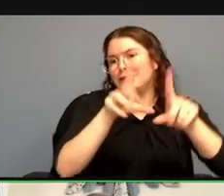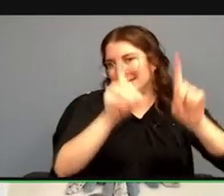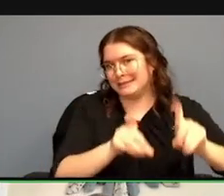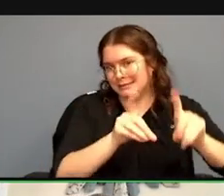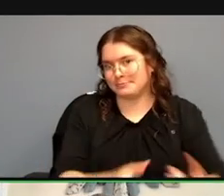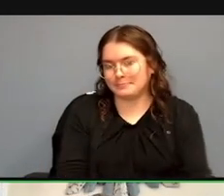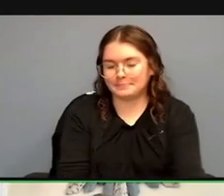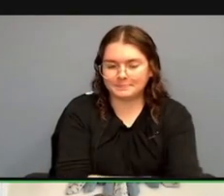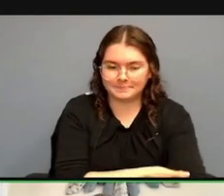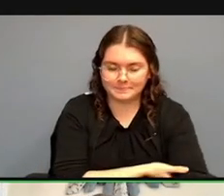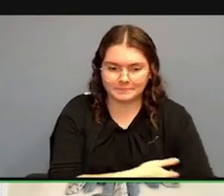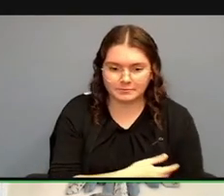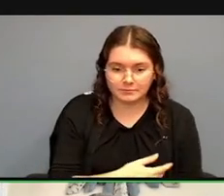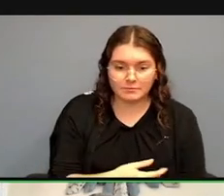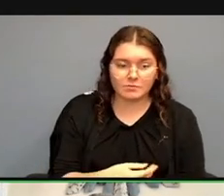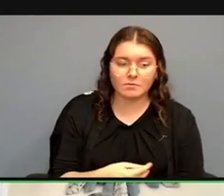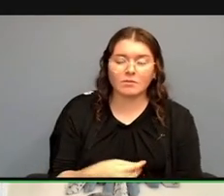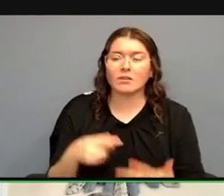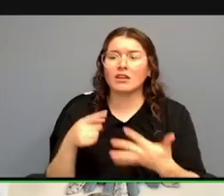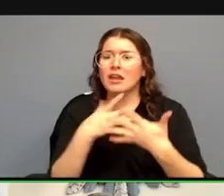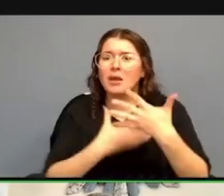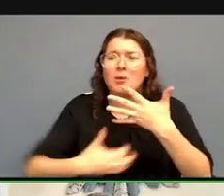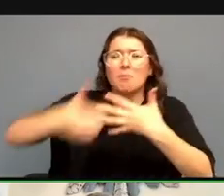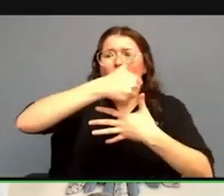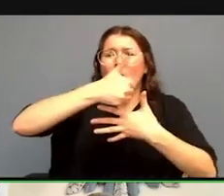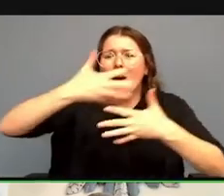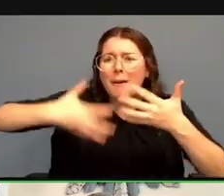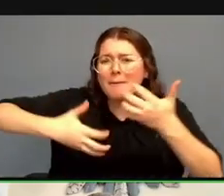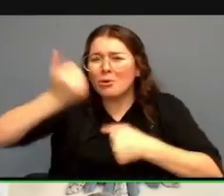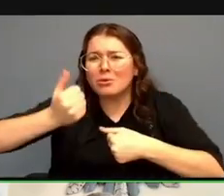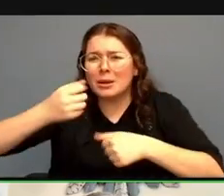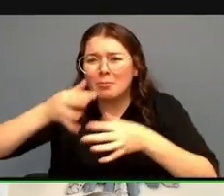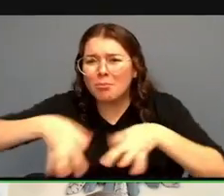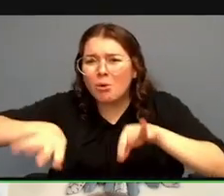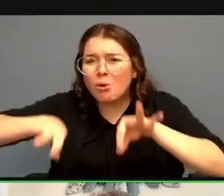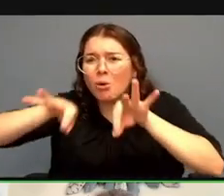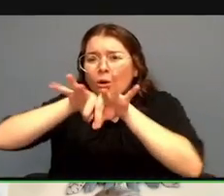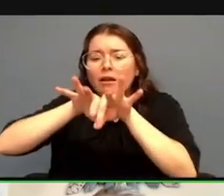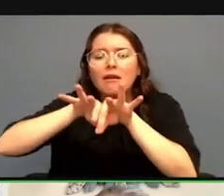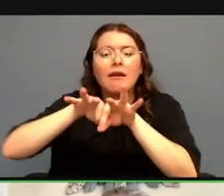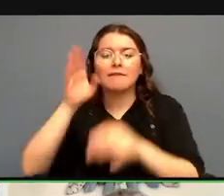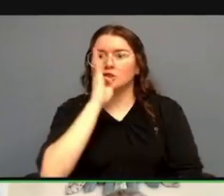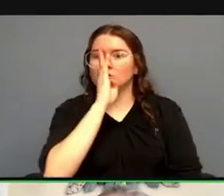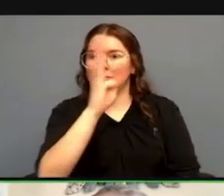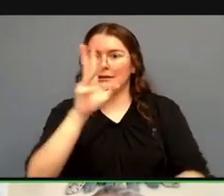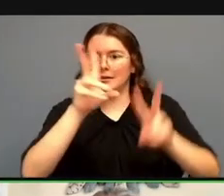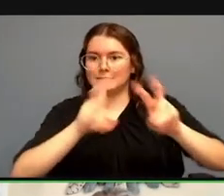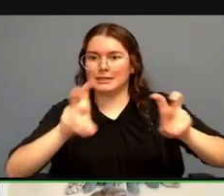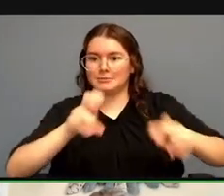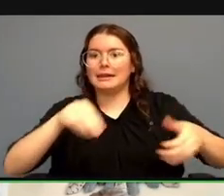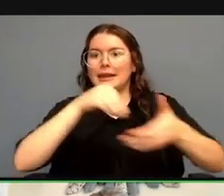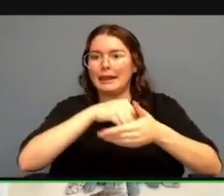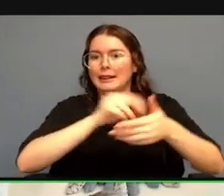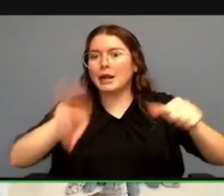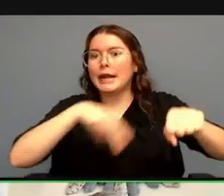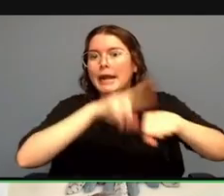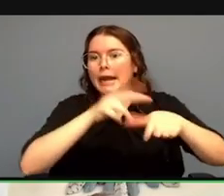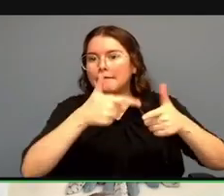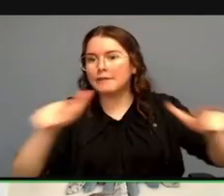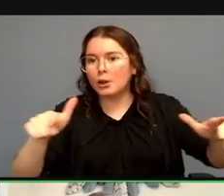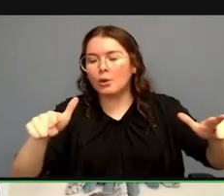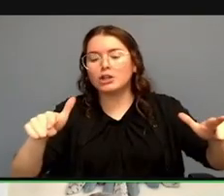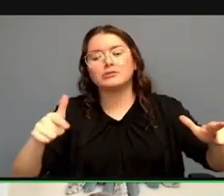And most importantly, direct assessment in the native language is always best. That's just best